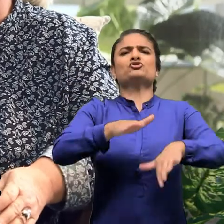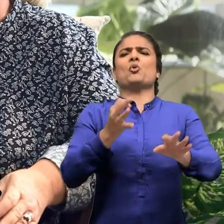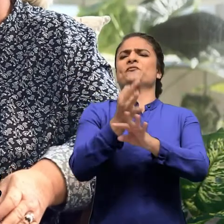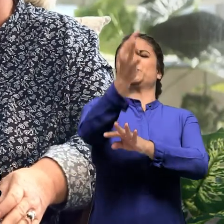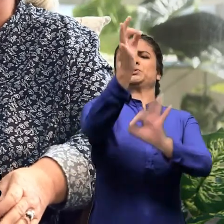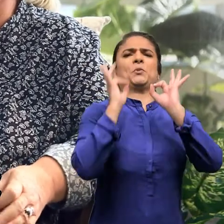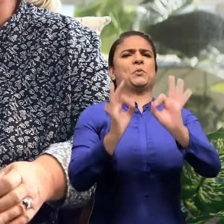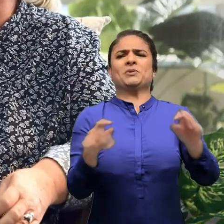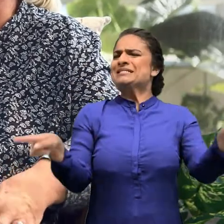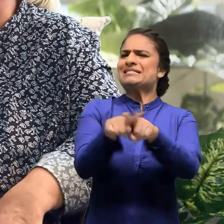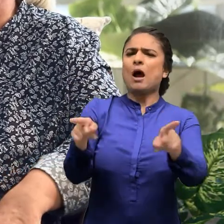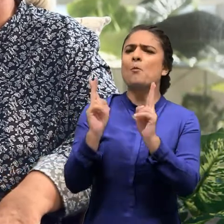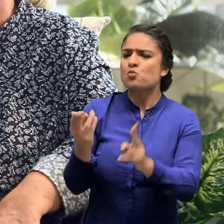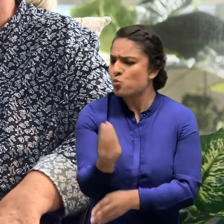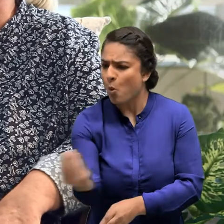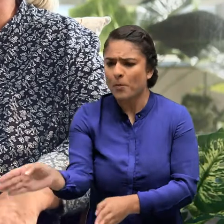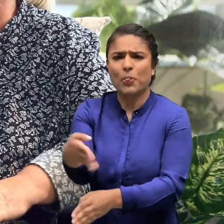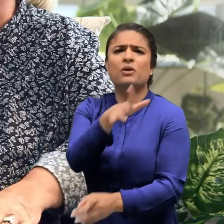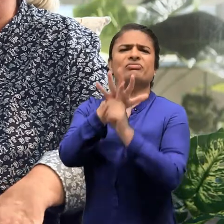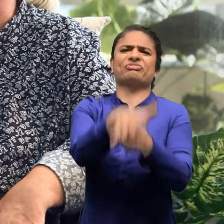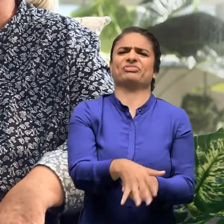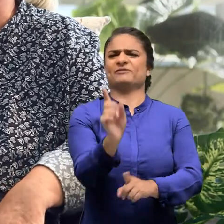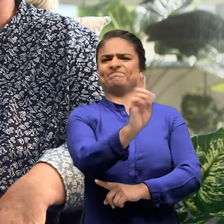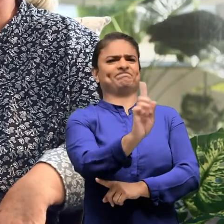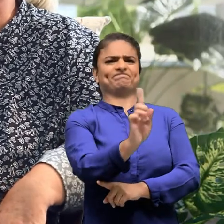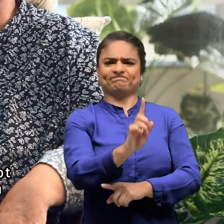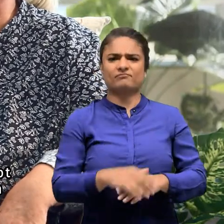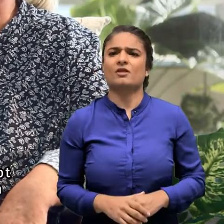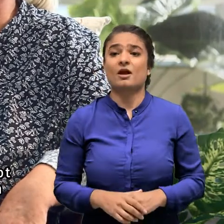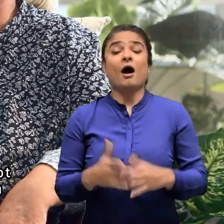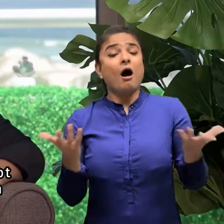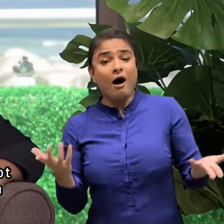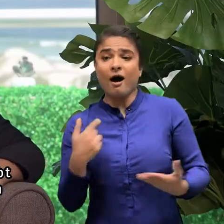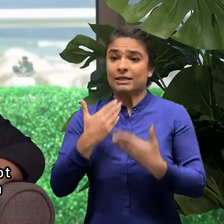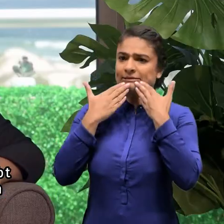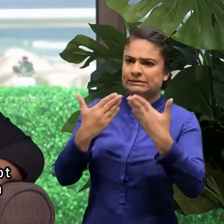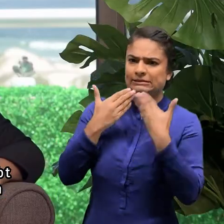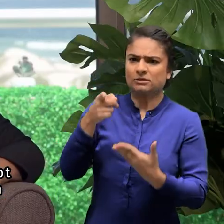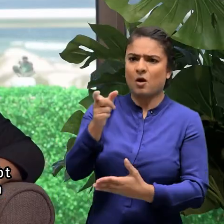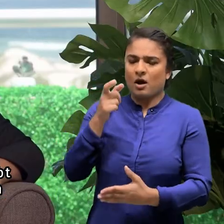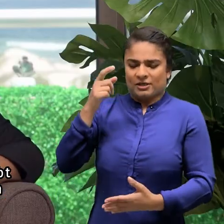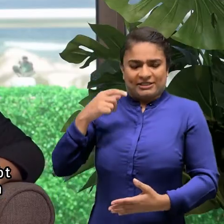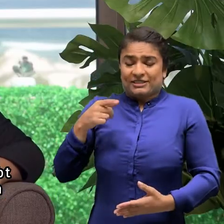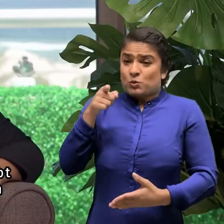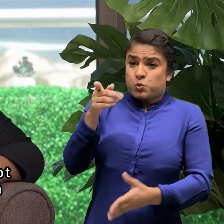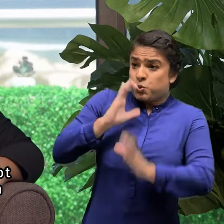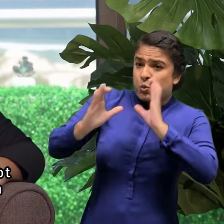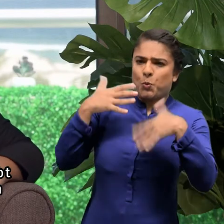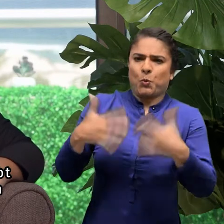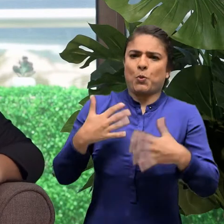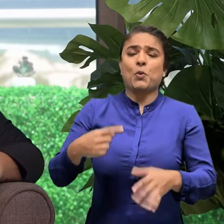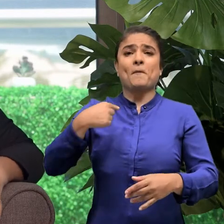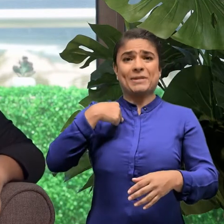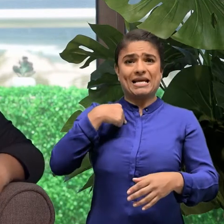your children's future, in the same way, without discrimination. Shona, I can say without a doubt that you are truly a